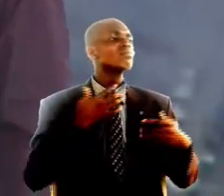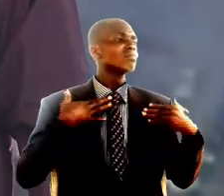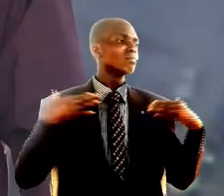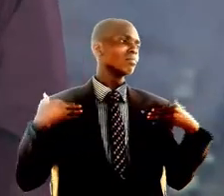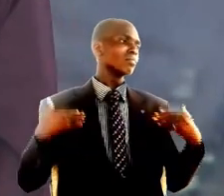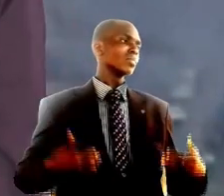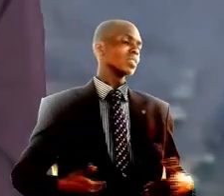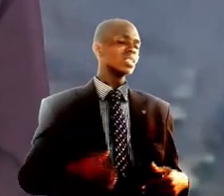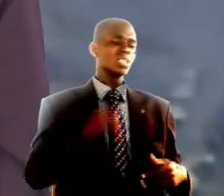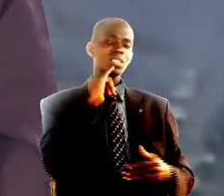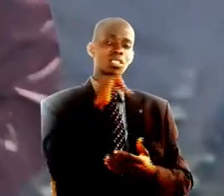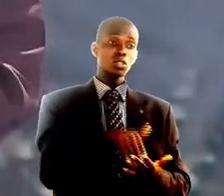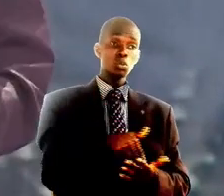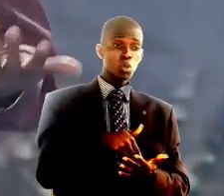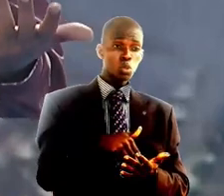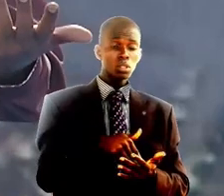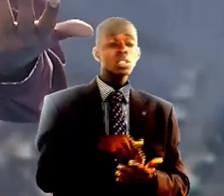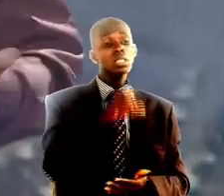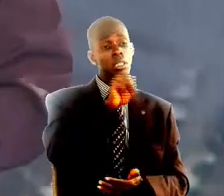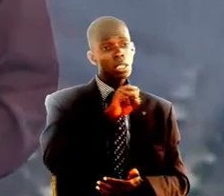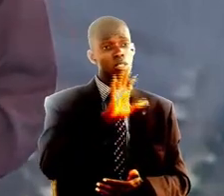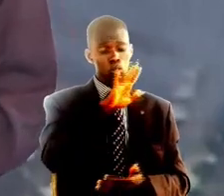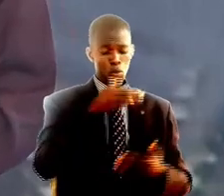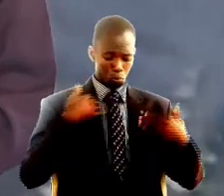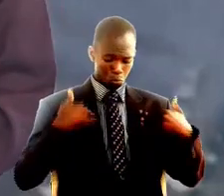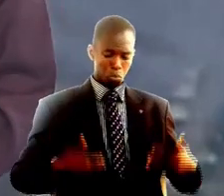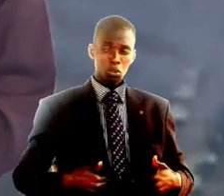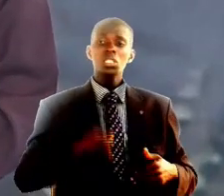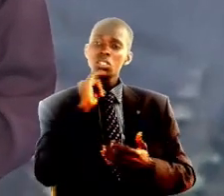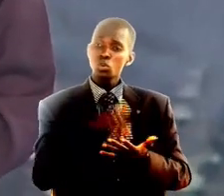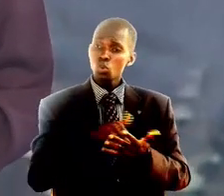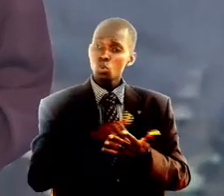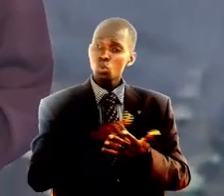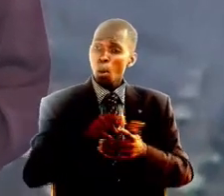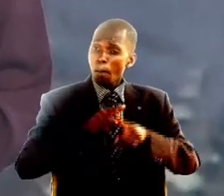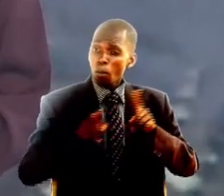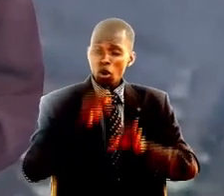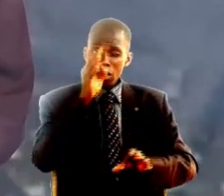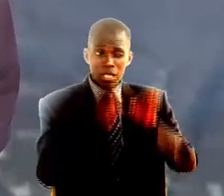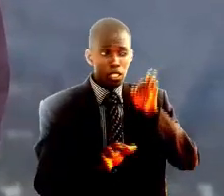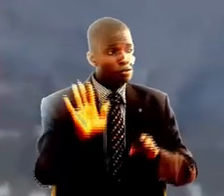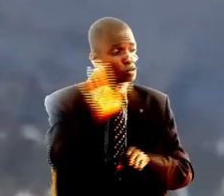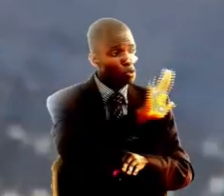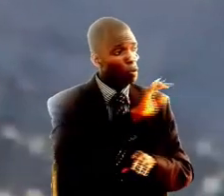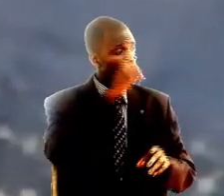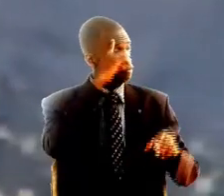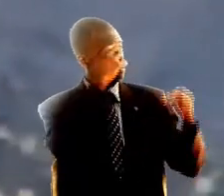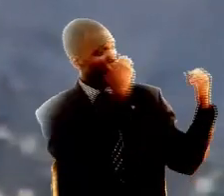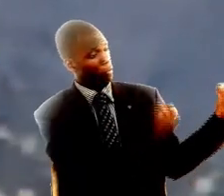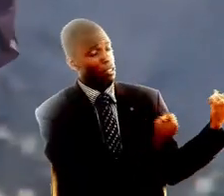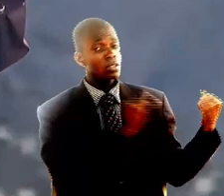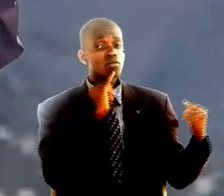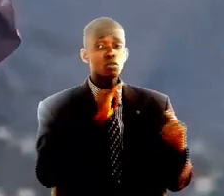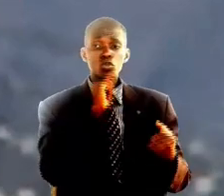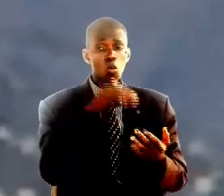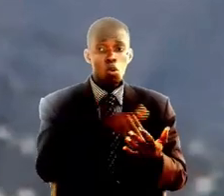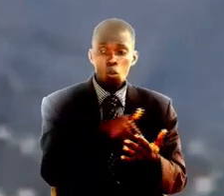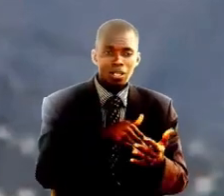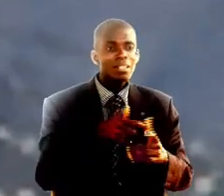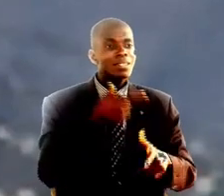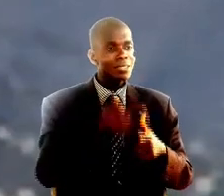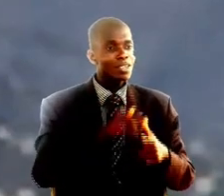if your faith is not weak, my kidneys are weak. If your faith is not weak, my brain is weak.